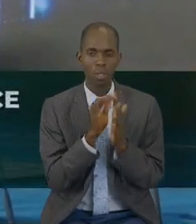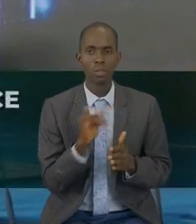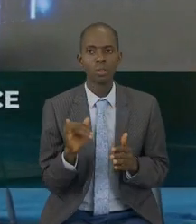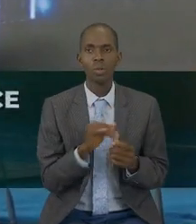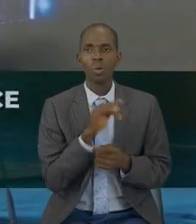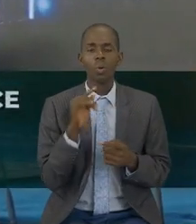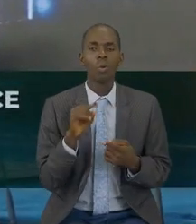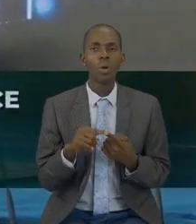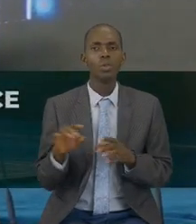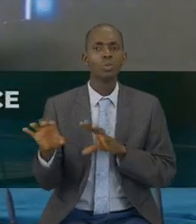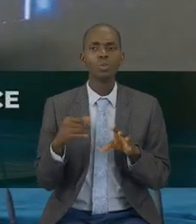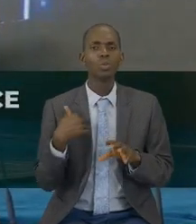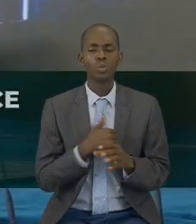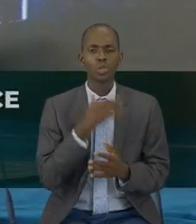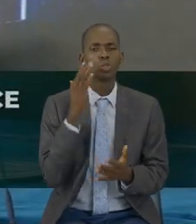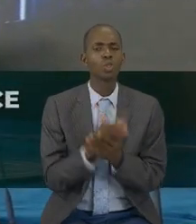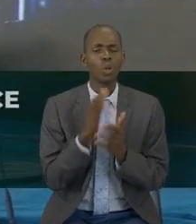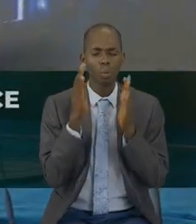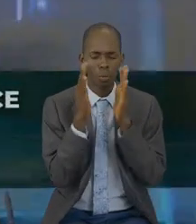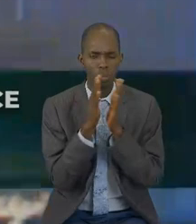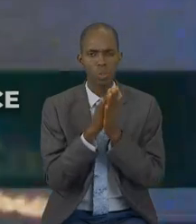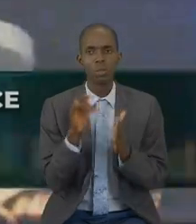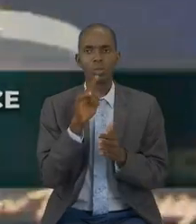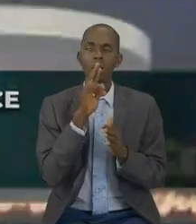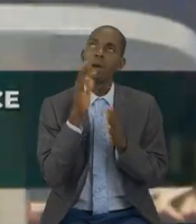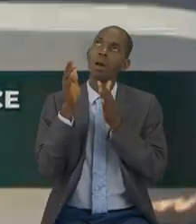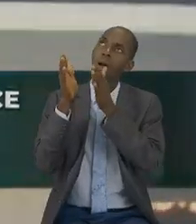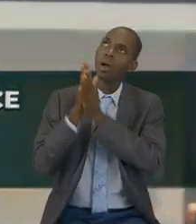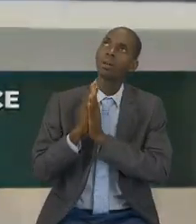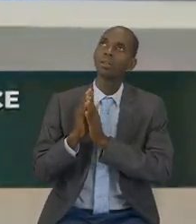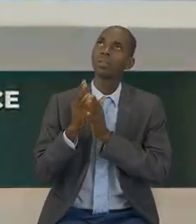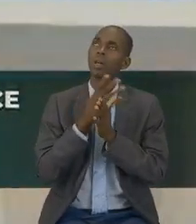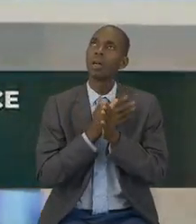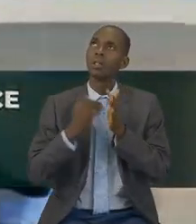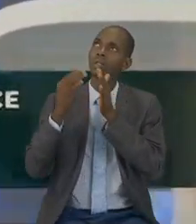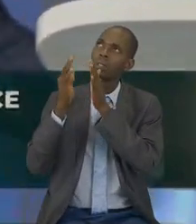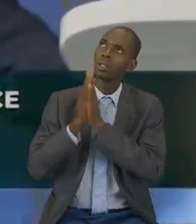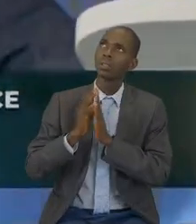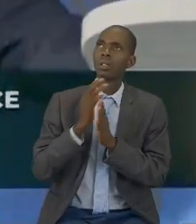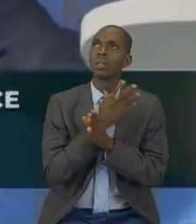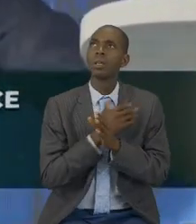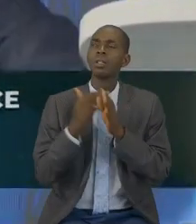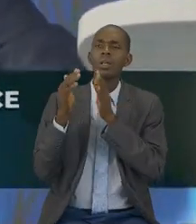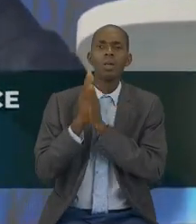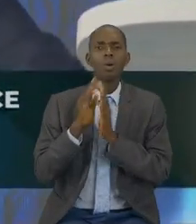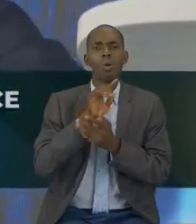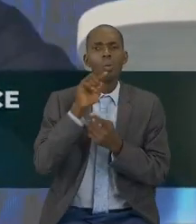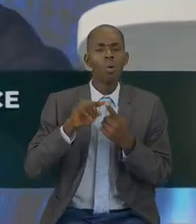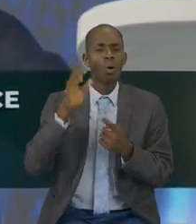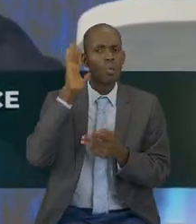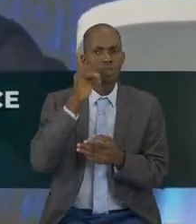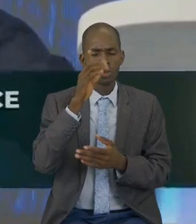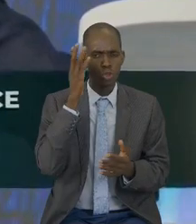we stop praying? You are asking and asking and asking. When do